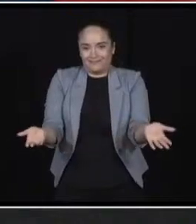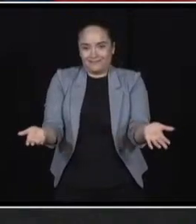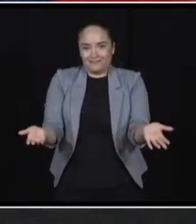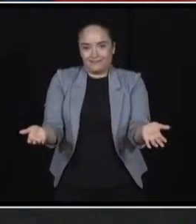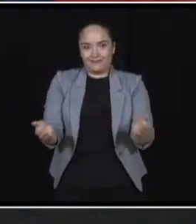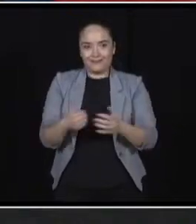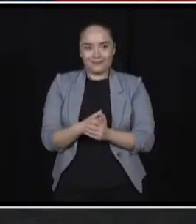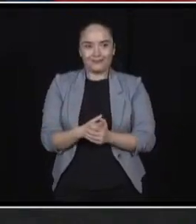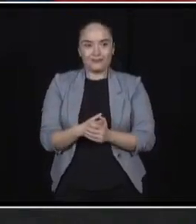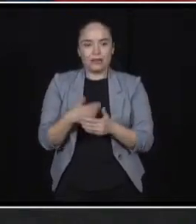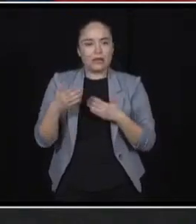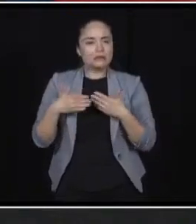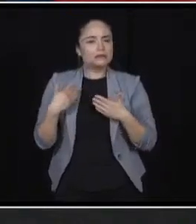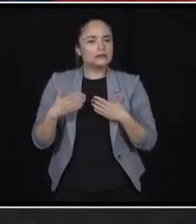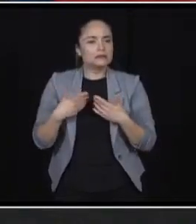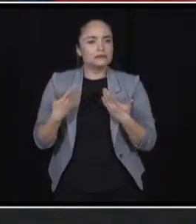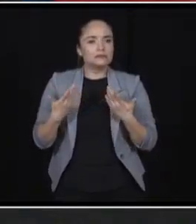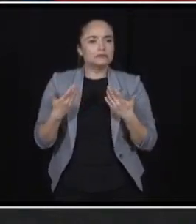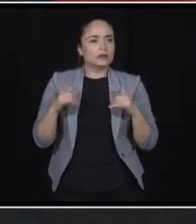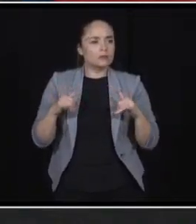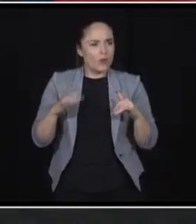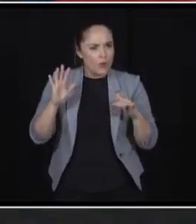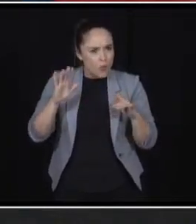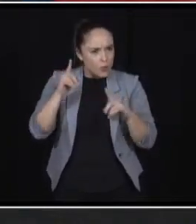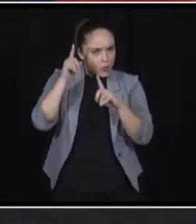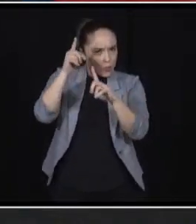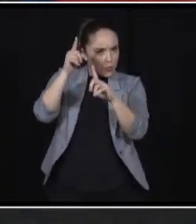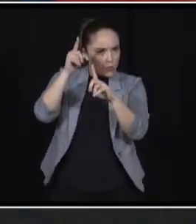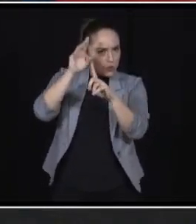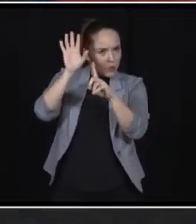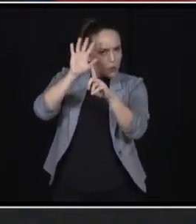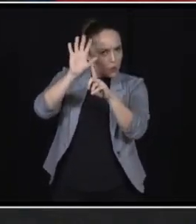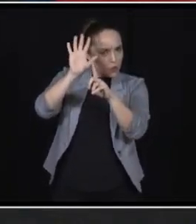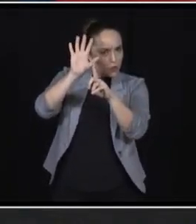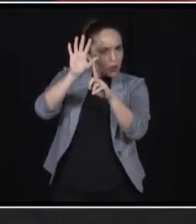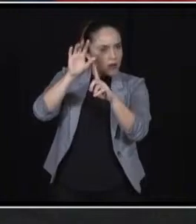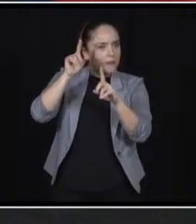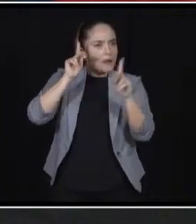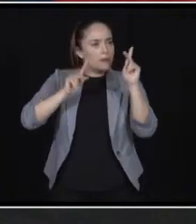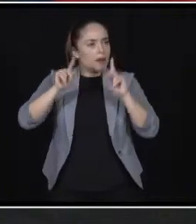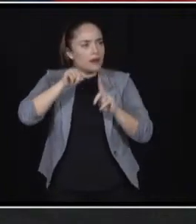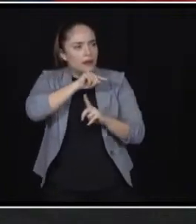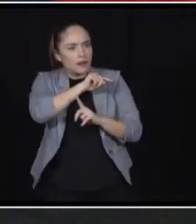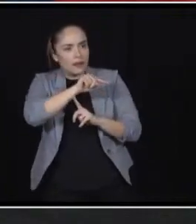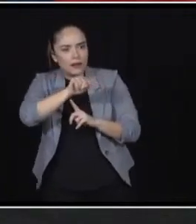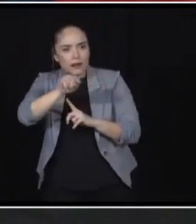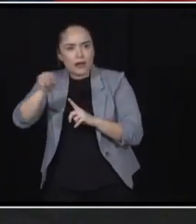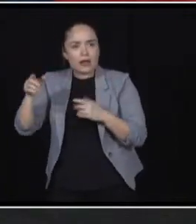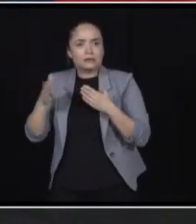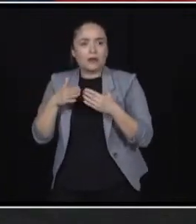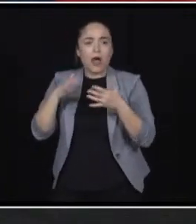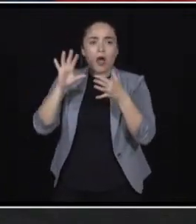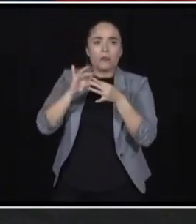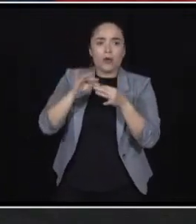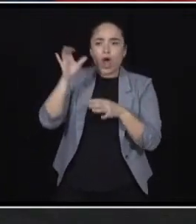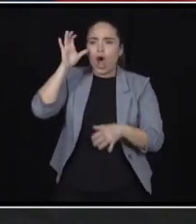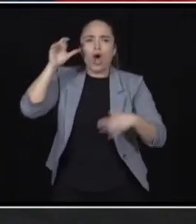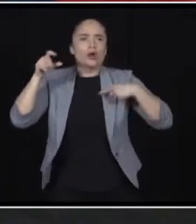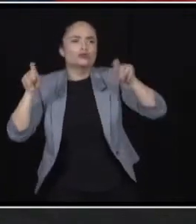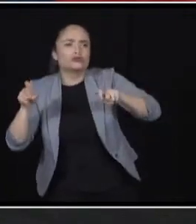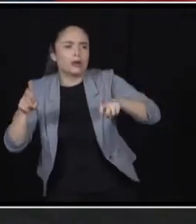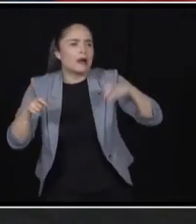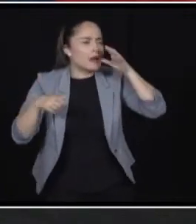saying you, Rob, but it's easy for people to sit back and say, should have, could have, would have, done this, done that. Walk a mile in someone's